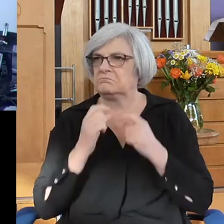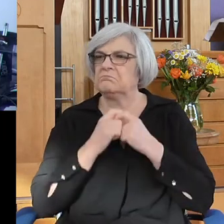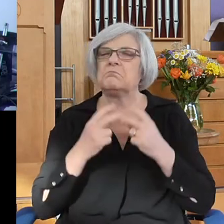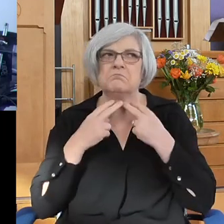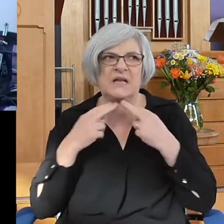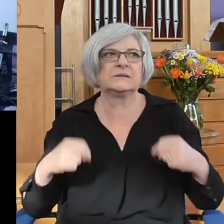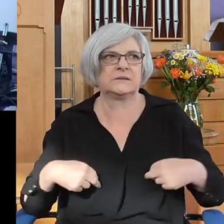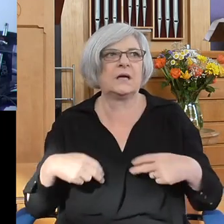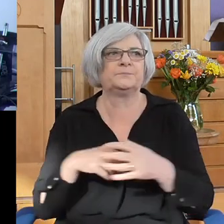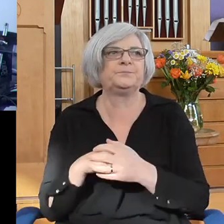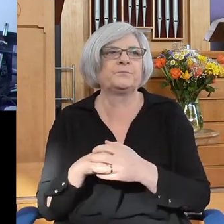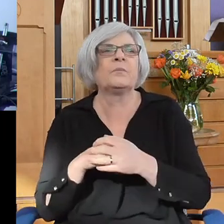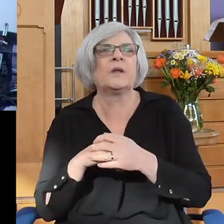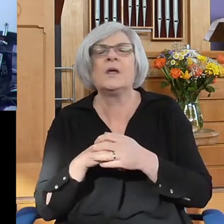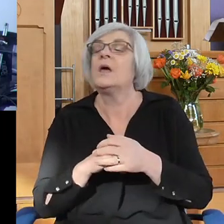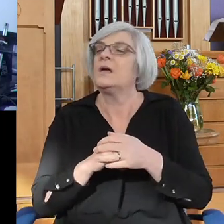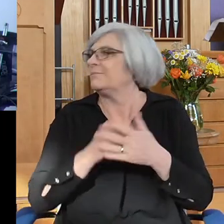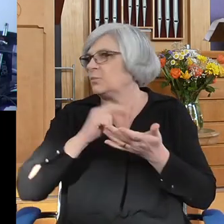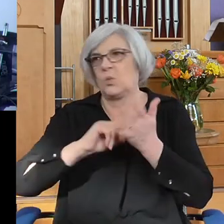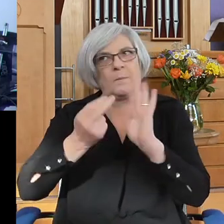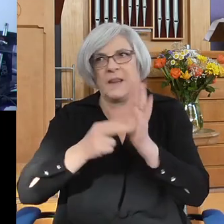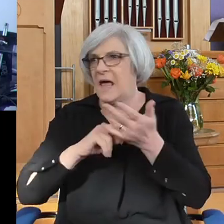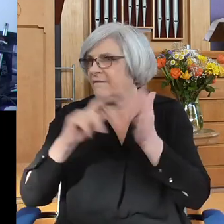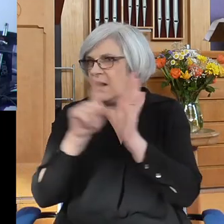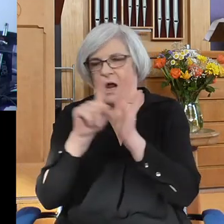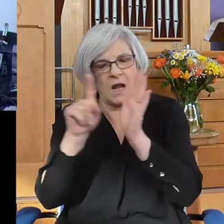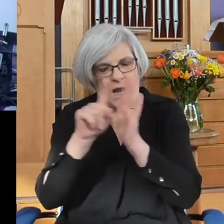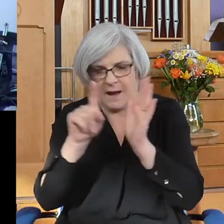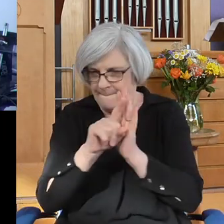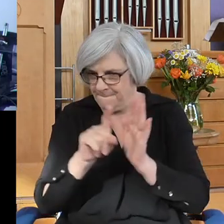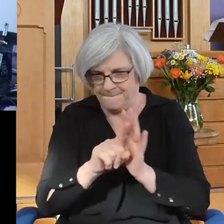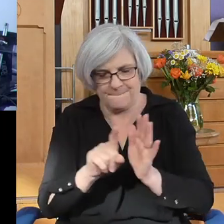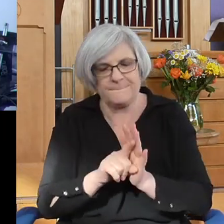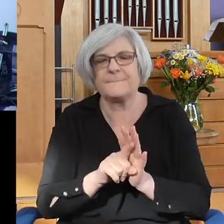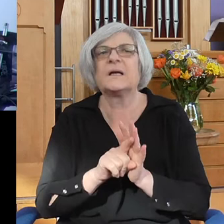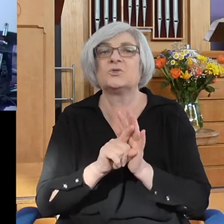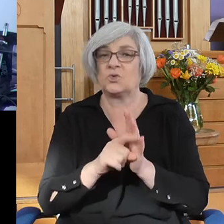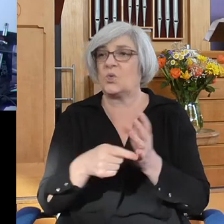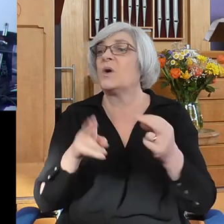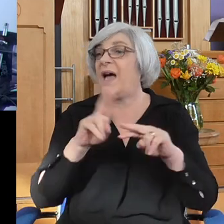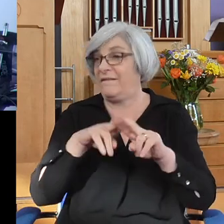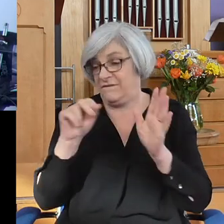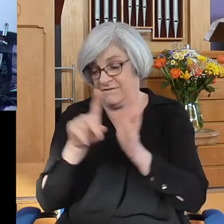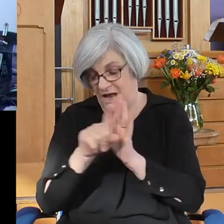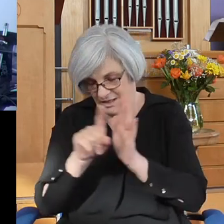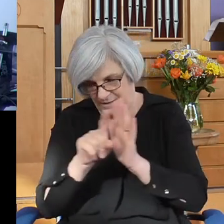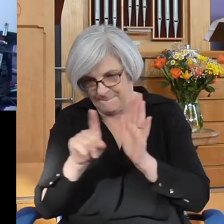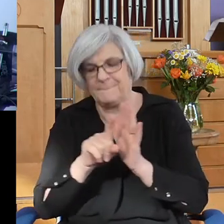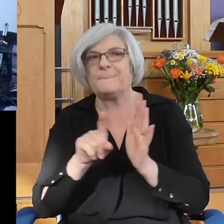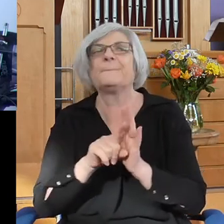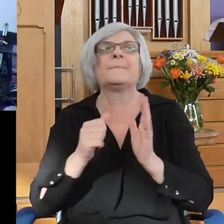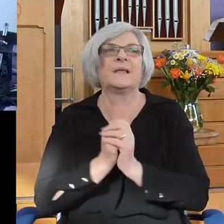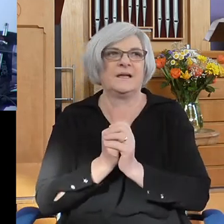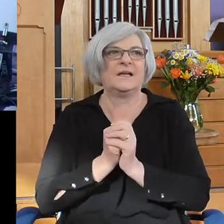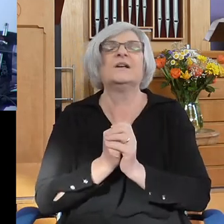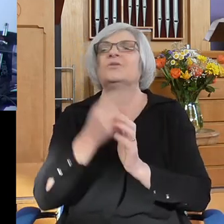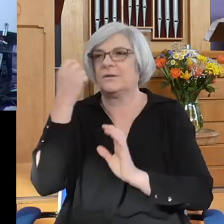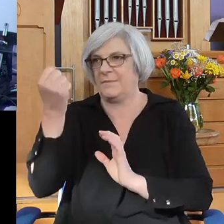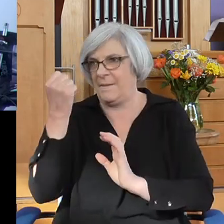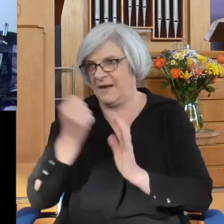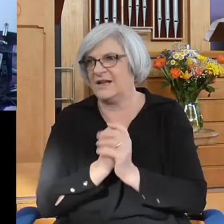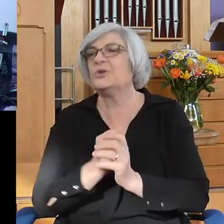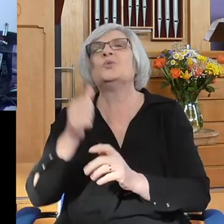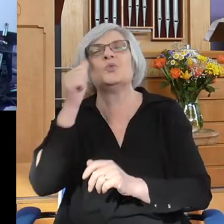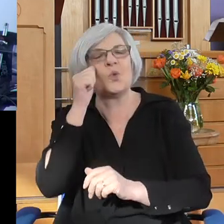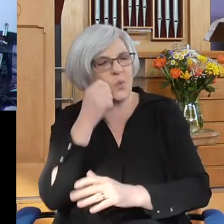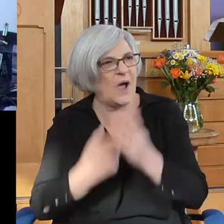much. Now, there are no fire drills planned, but in the event of the alarm, you absolutely know